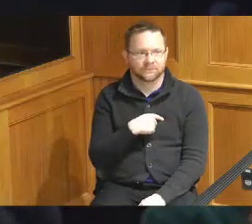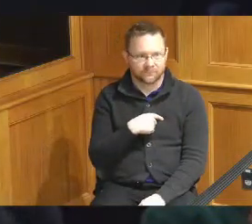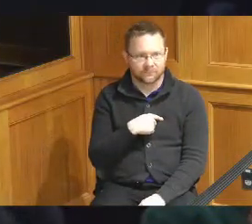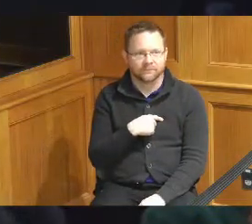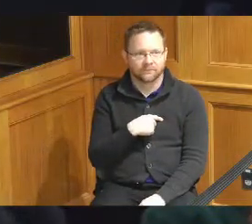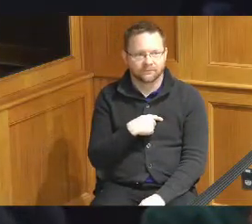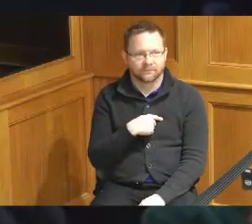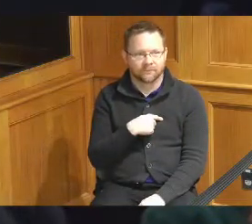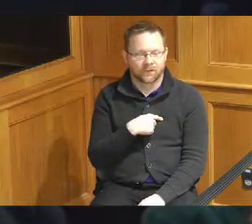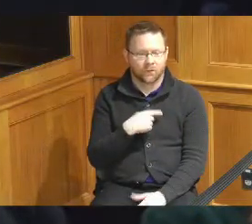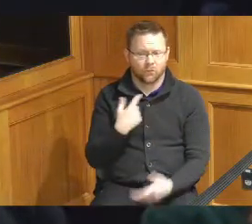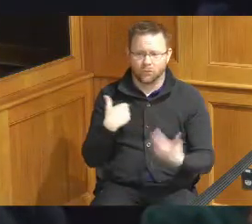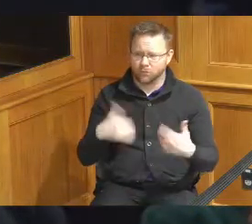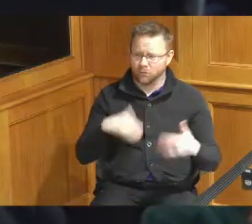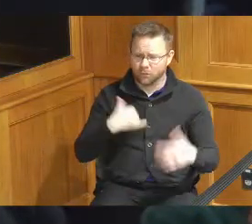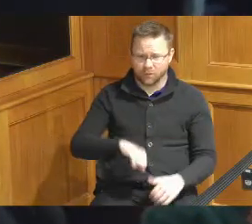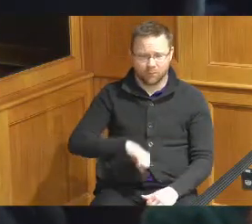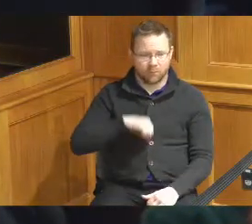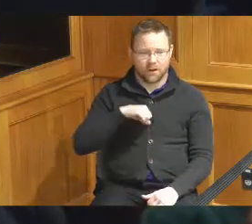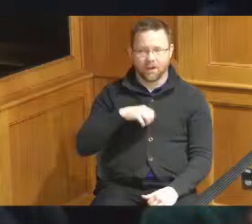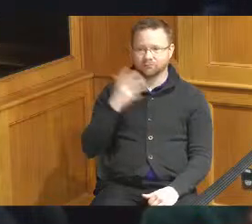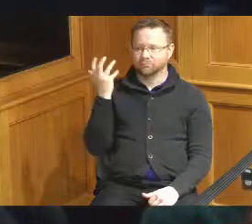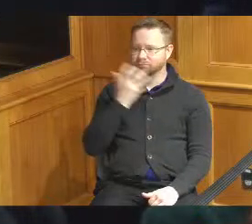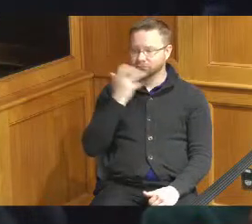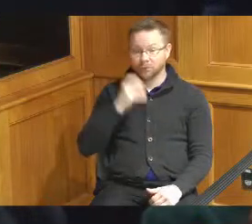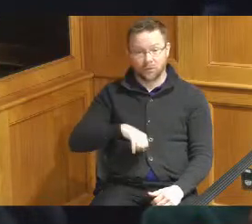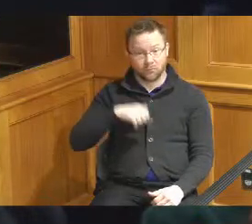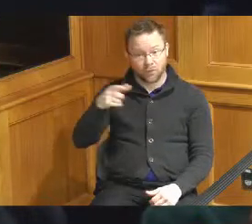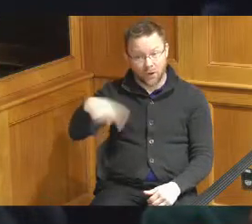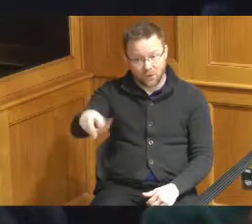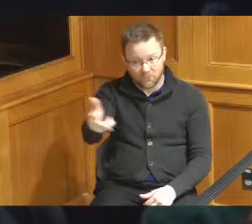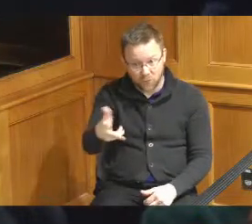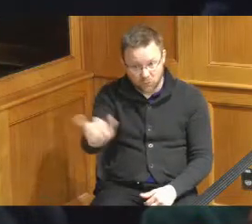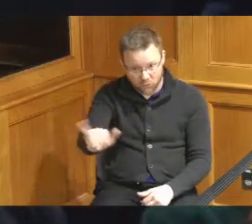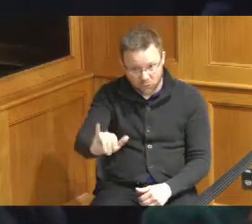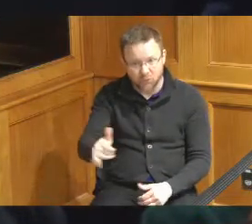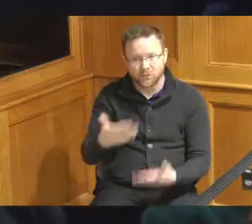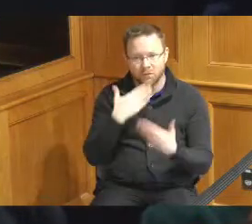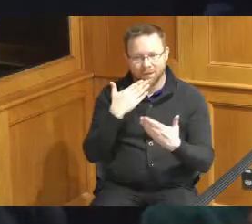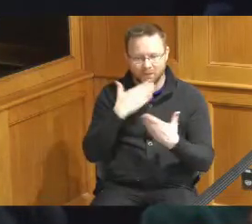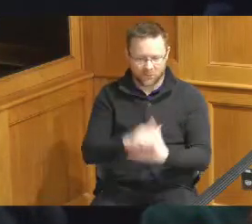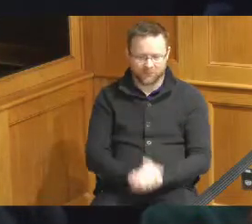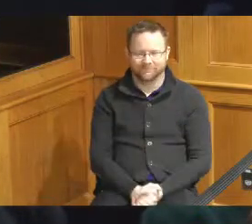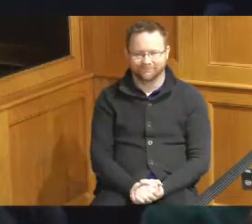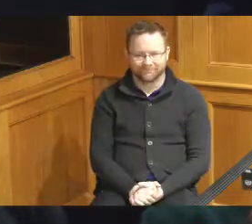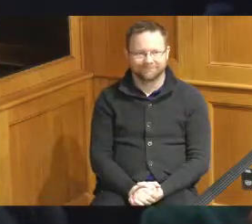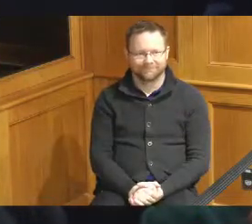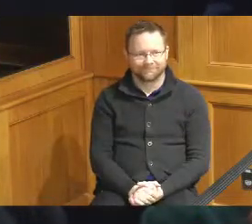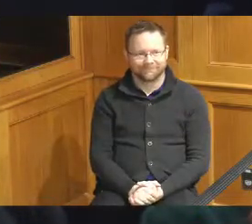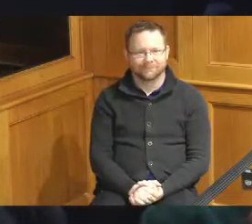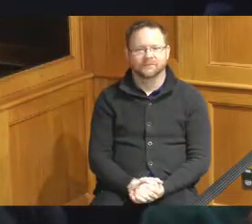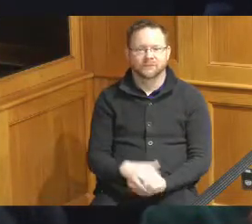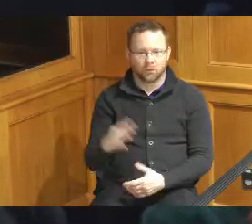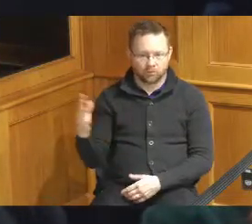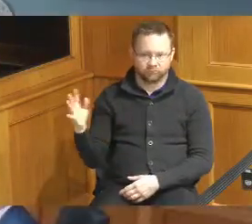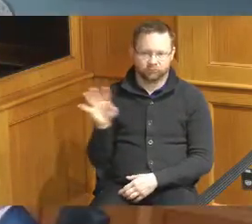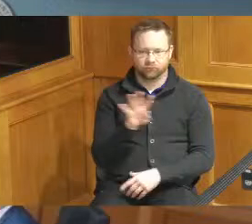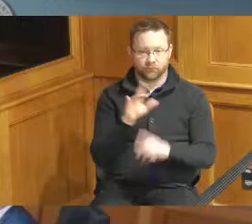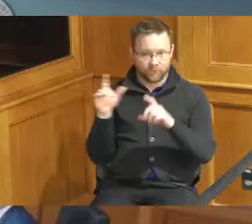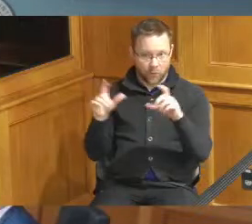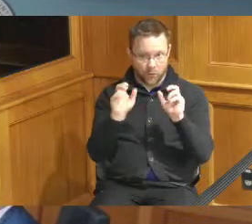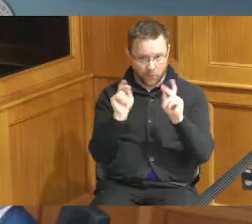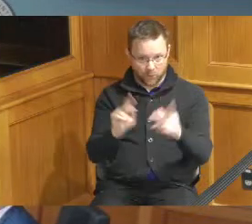couldn't say we're more prouder than of you and what we've done. Thank you. Thank you. Well, come up and have a photo with